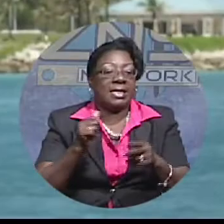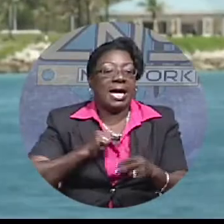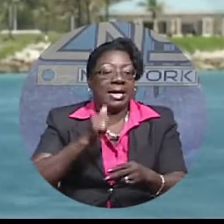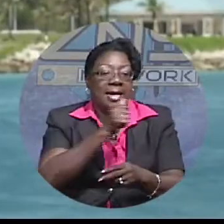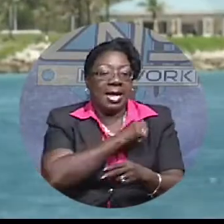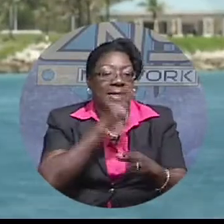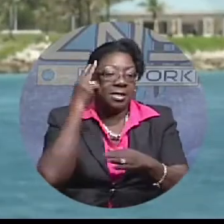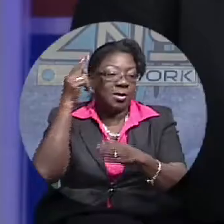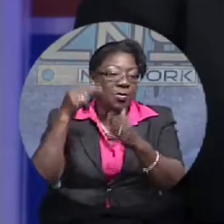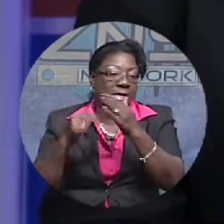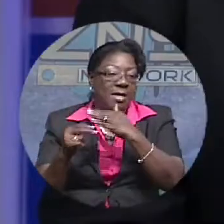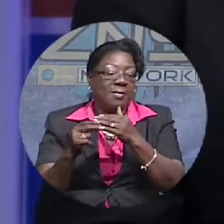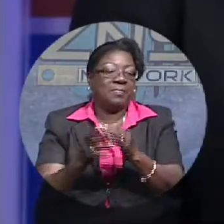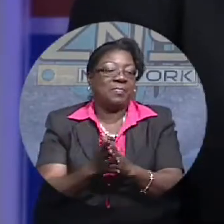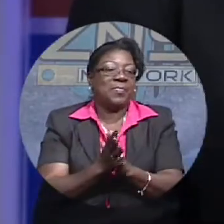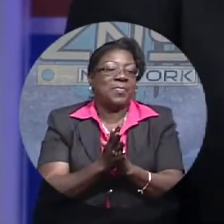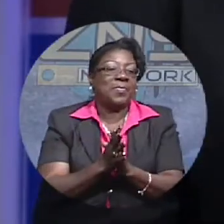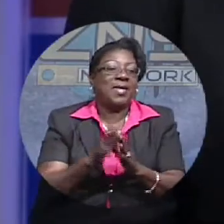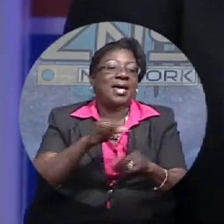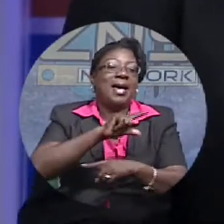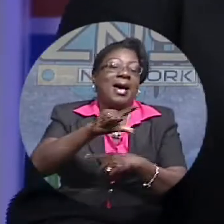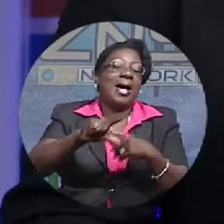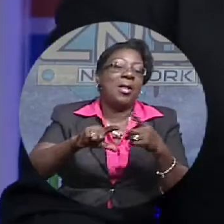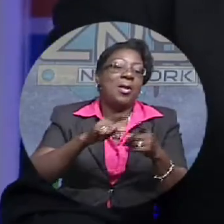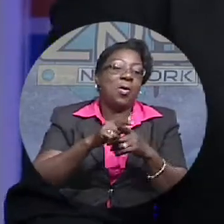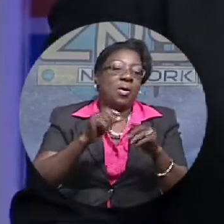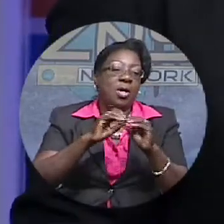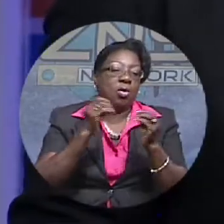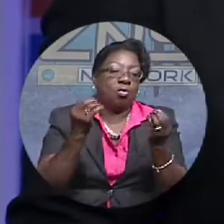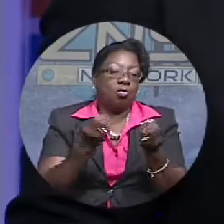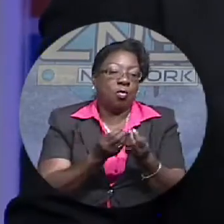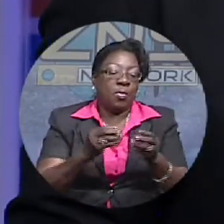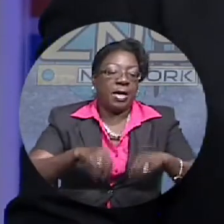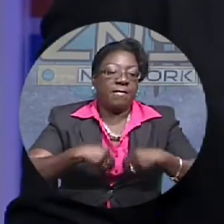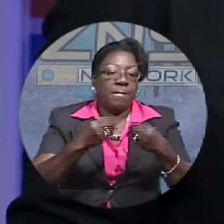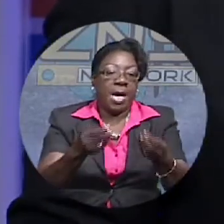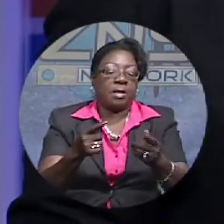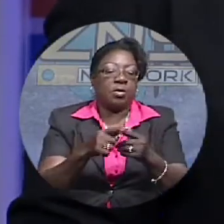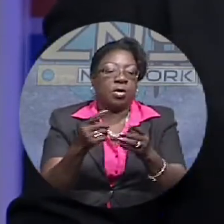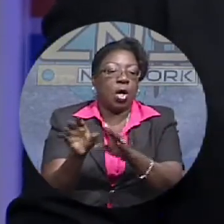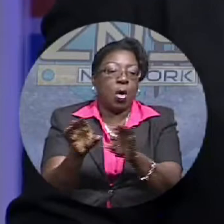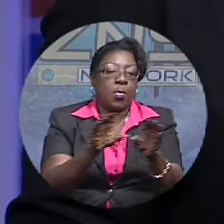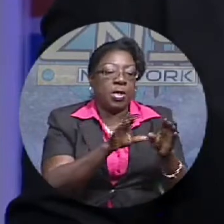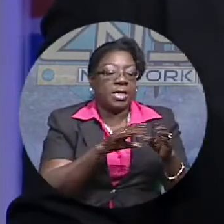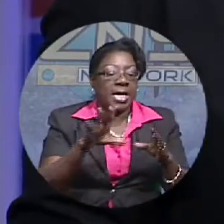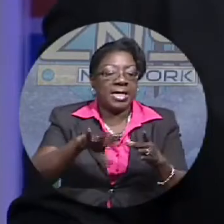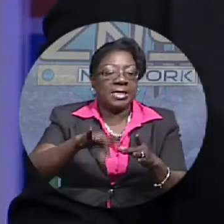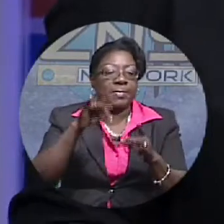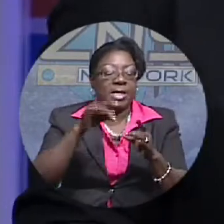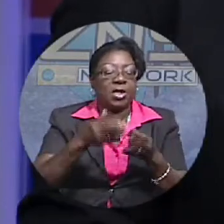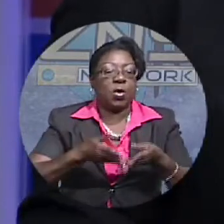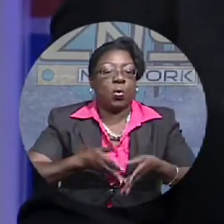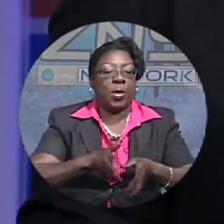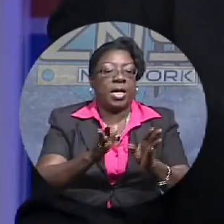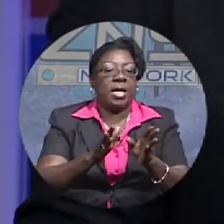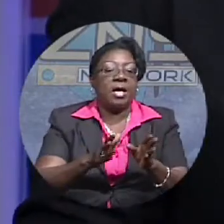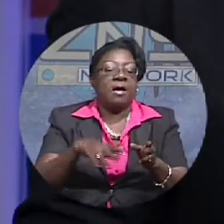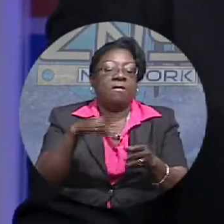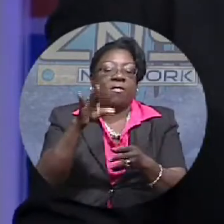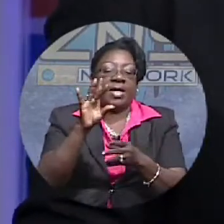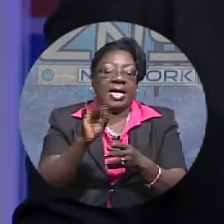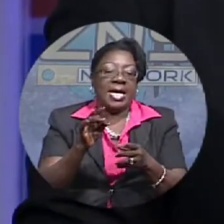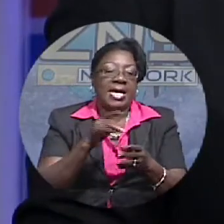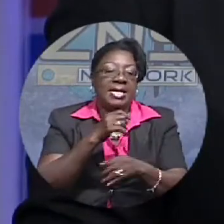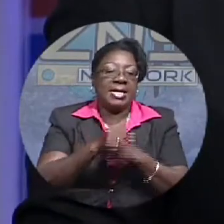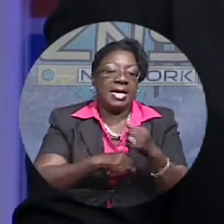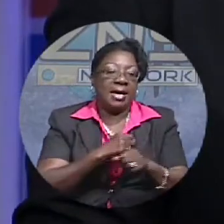ZNS Network News. A local nonprofit organization giving back to the community in a special way. For the 8th consecutive year, the ladies of